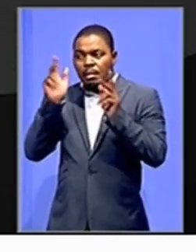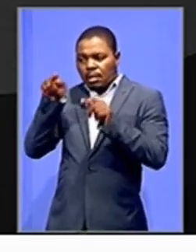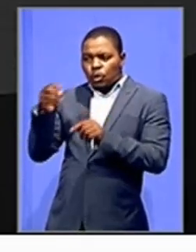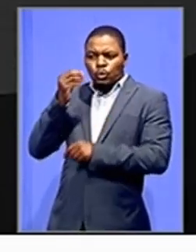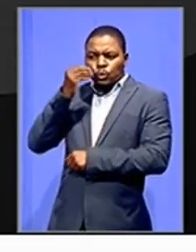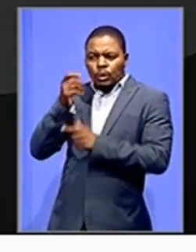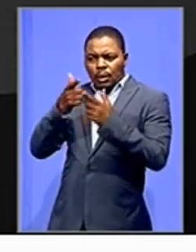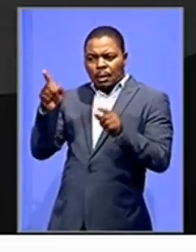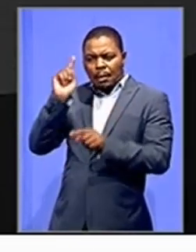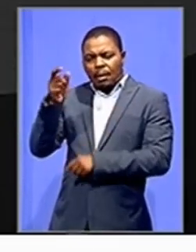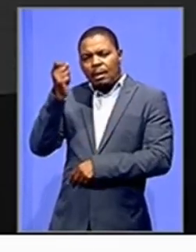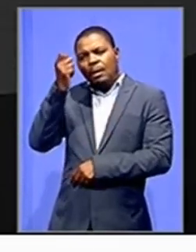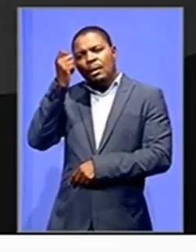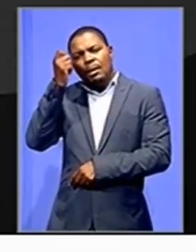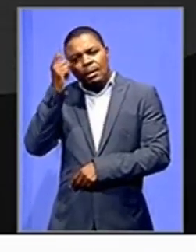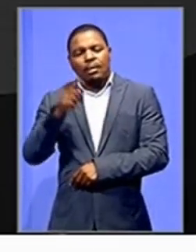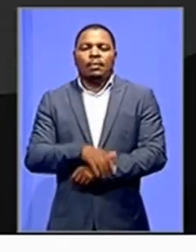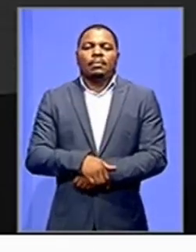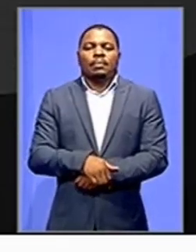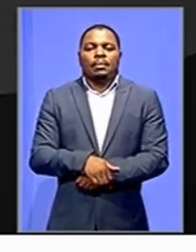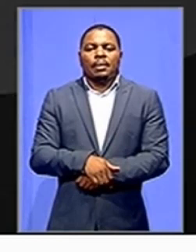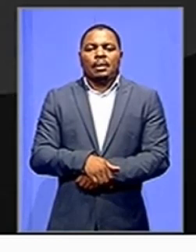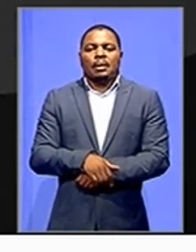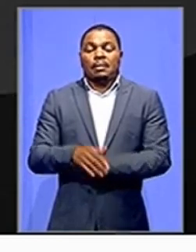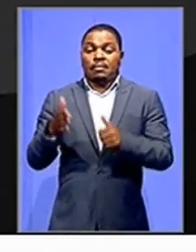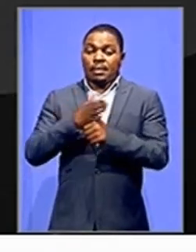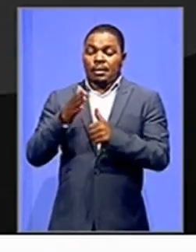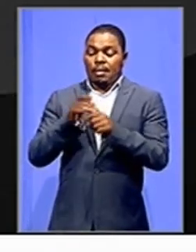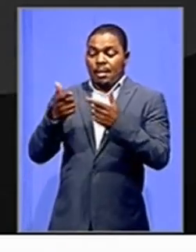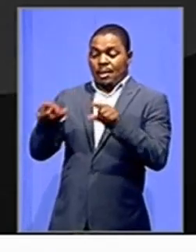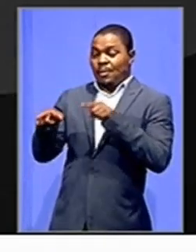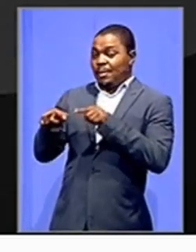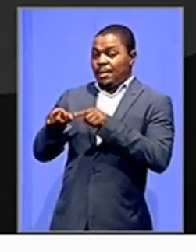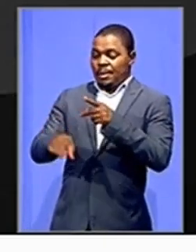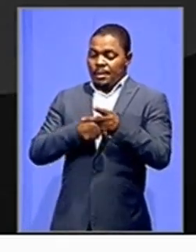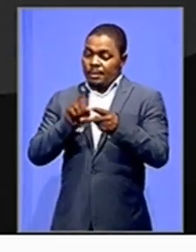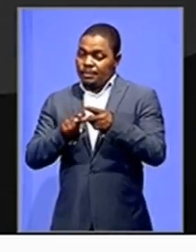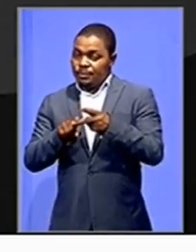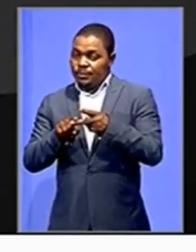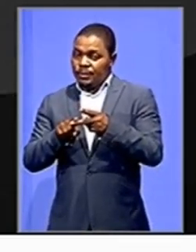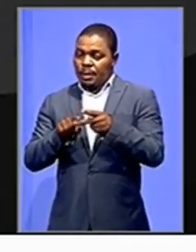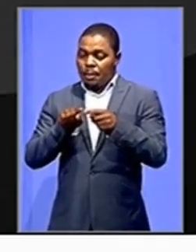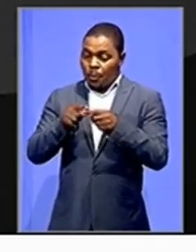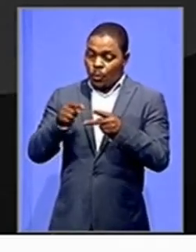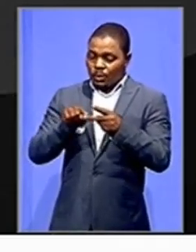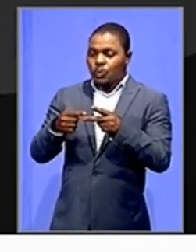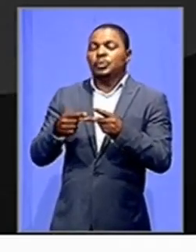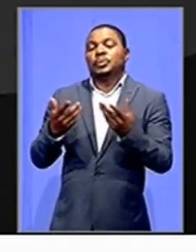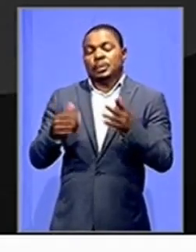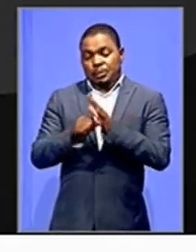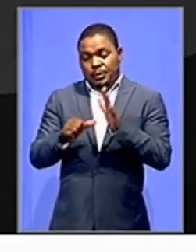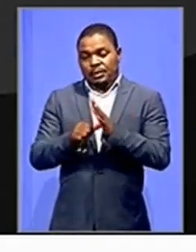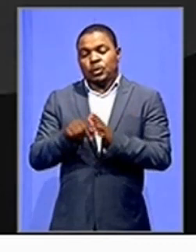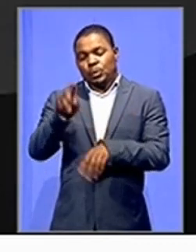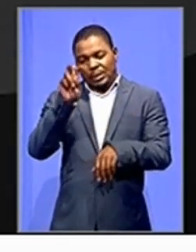Sesotho o tshwanetse hore a utlwisise taba ya pele ke puo, taba ya bobedi ke dintlha, fact. O